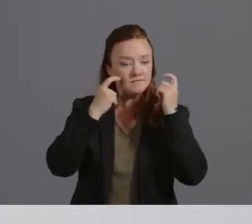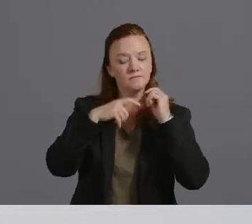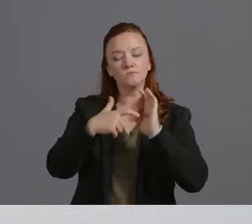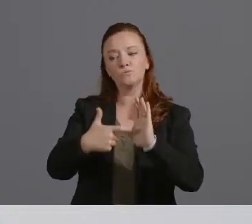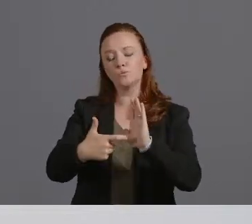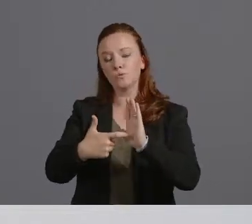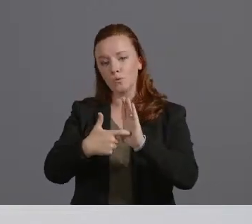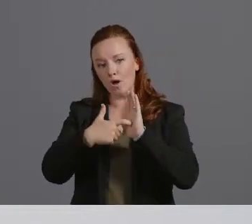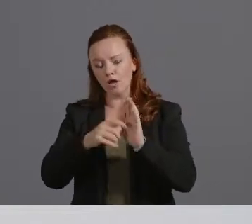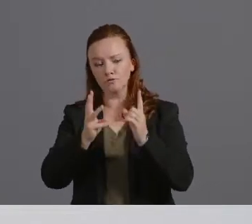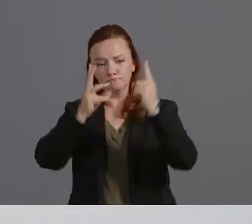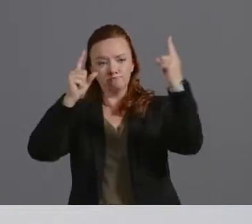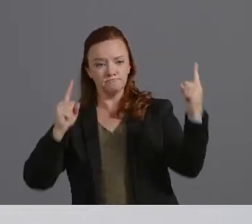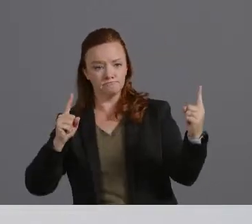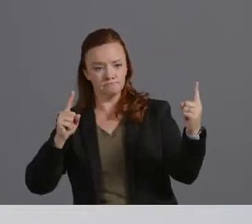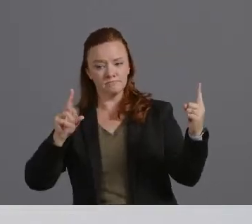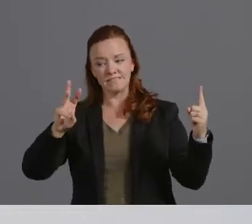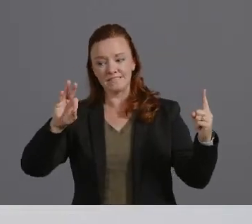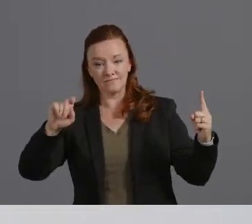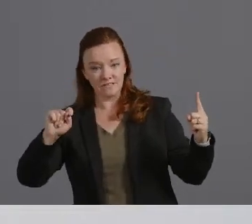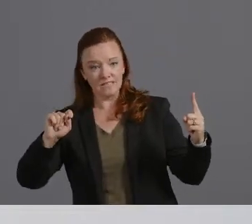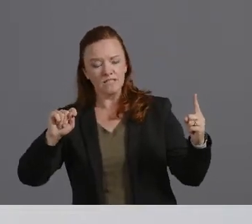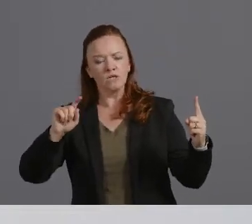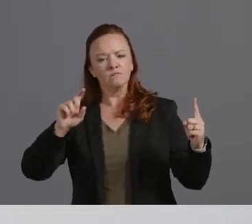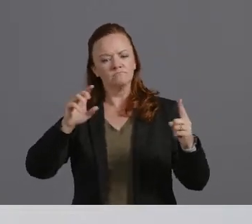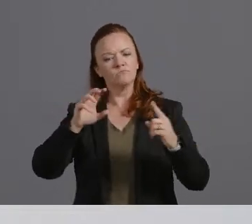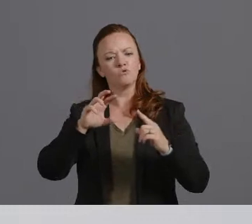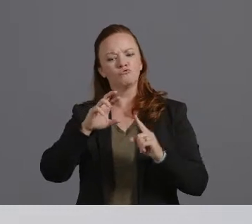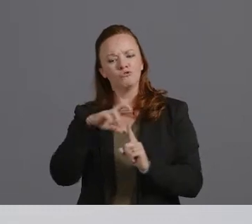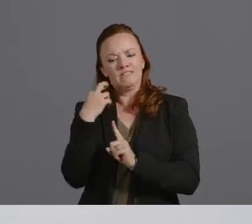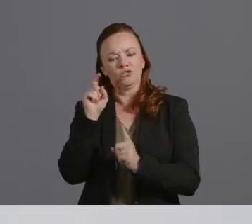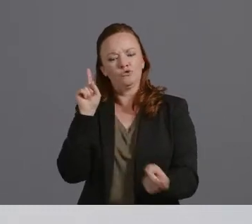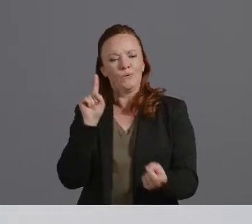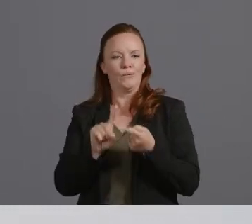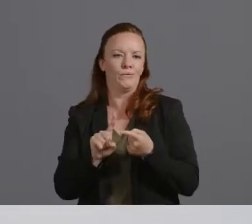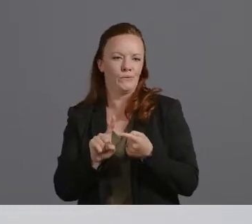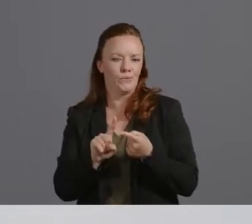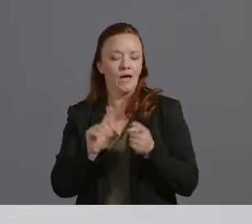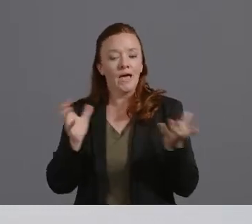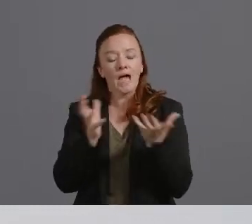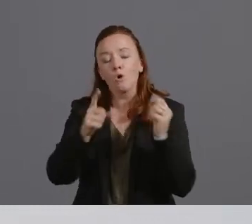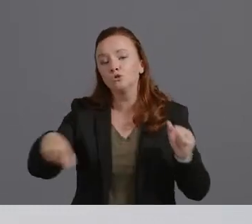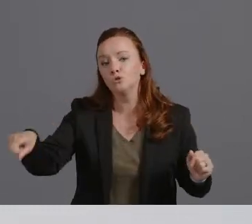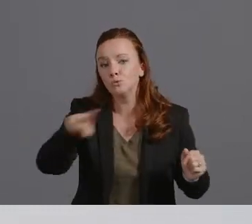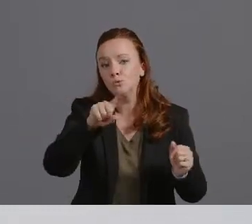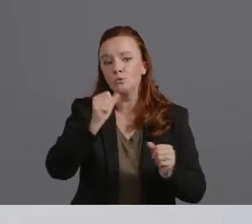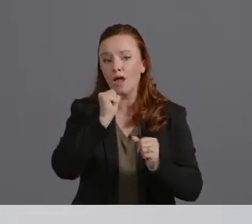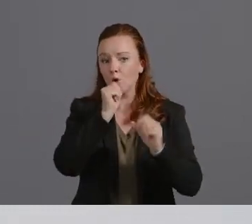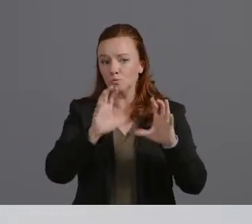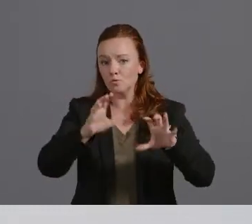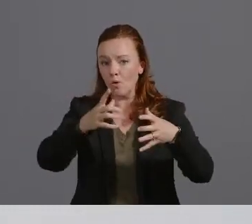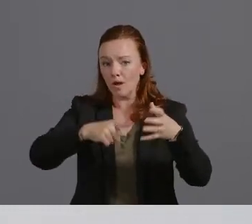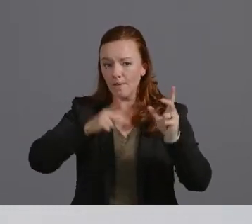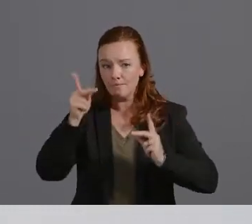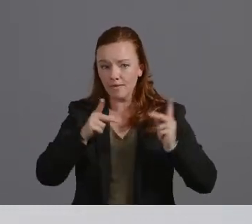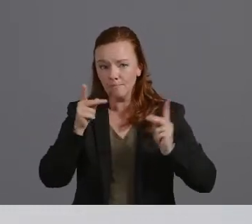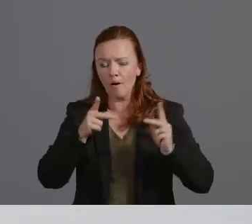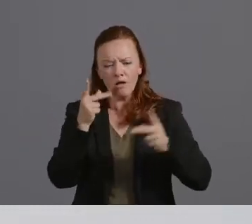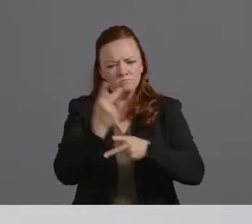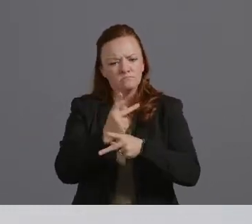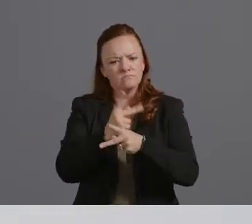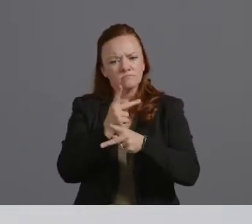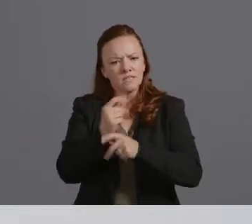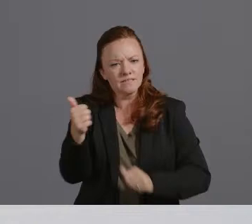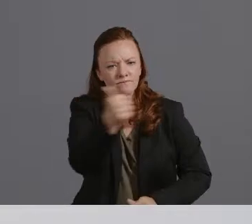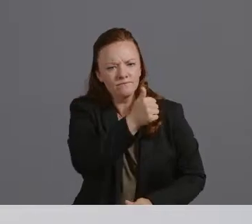that should reduce the risk. And we encourage all Arizonans to make sure that they're taking their own precautions. So if you're at a